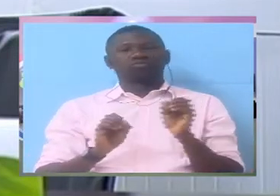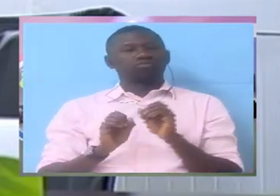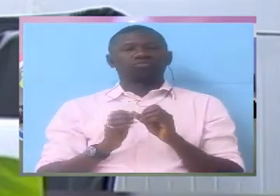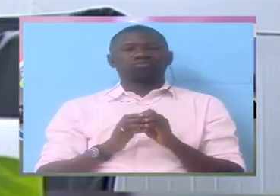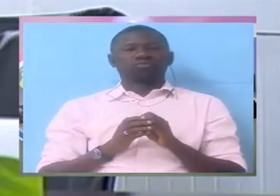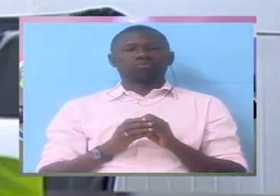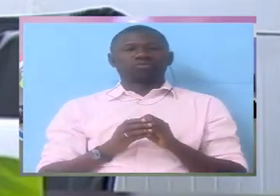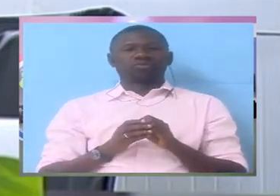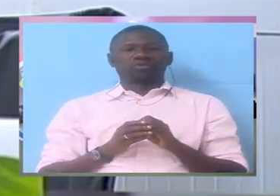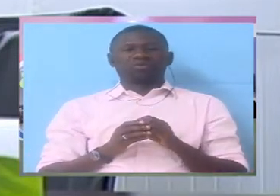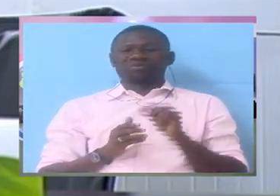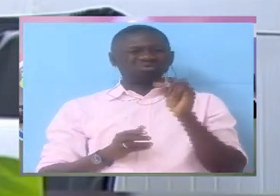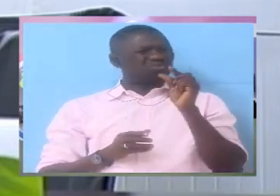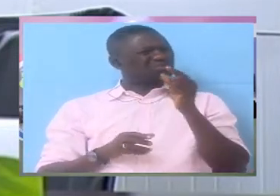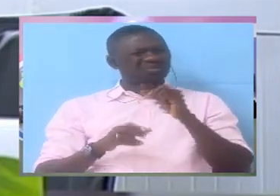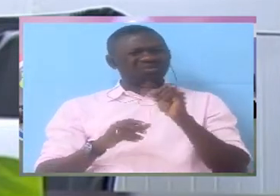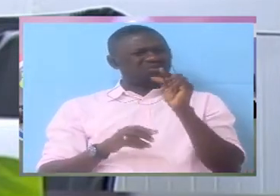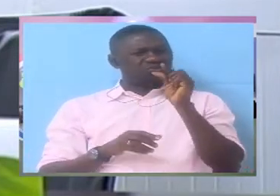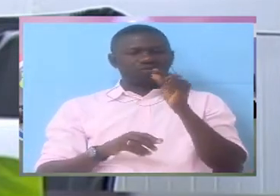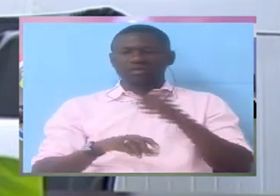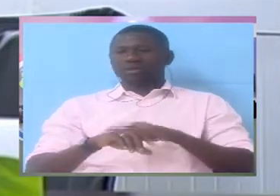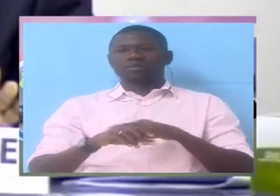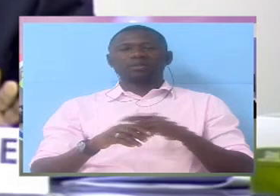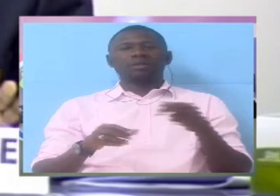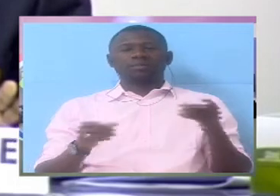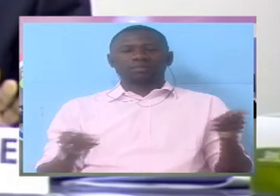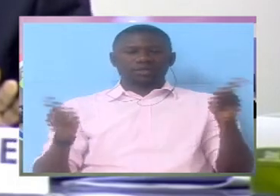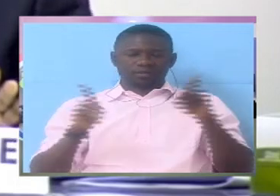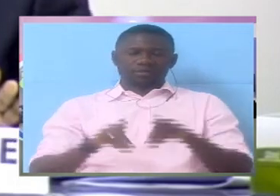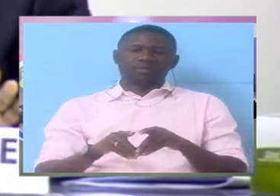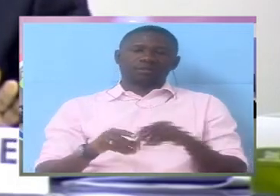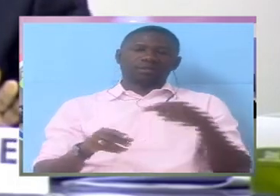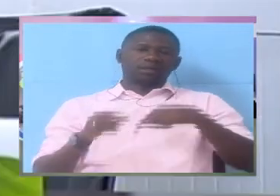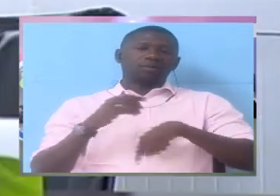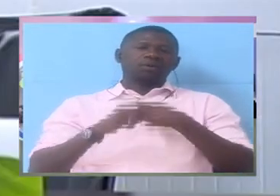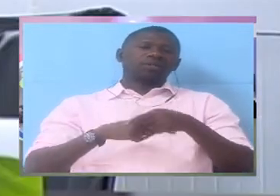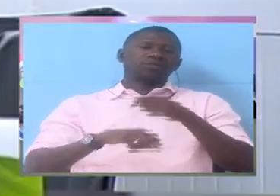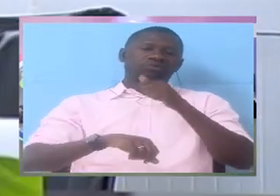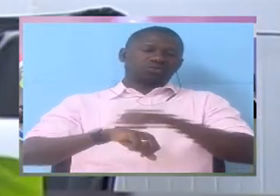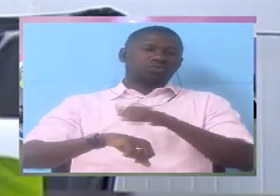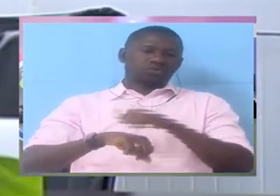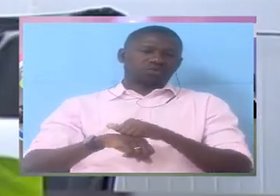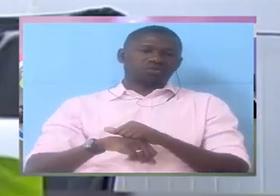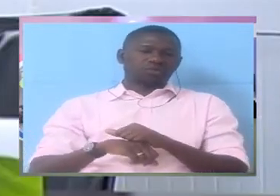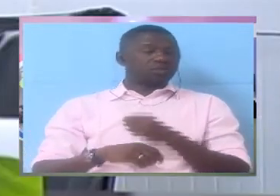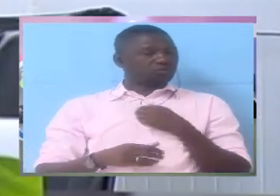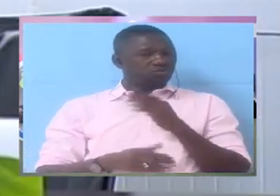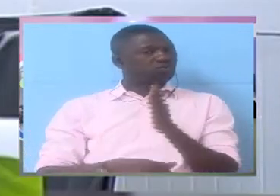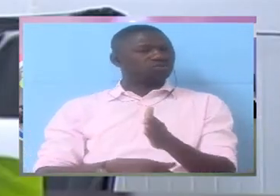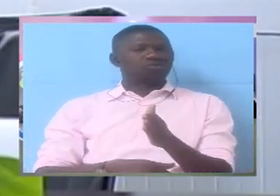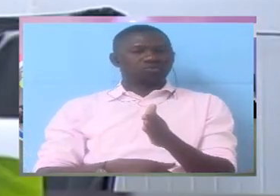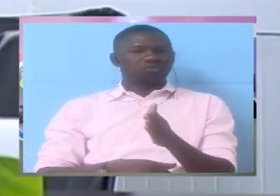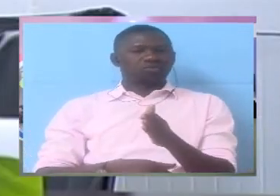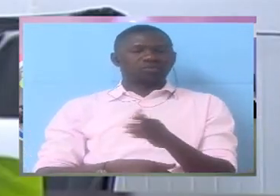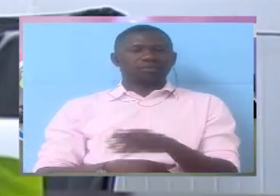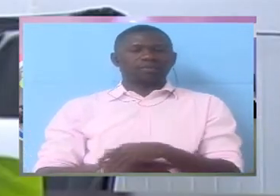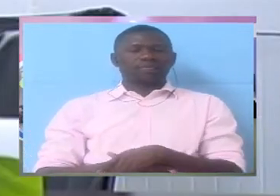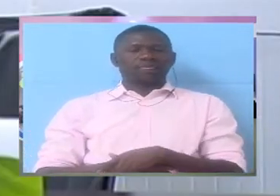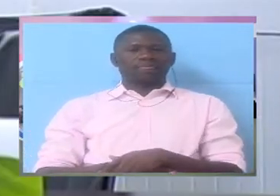amansiabake. In these tortures. Nyin tajire yalla. That is the truth, isn't it? Wala mtuonya de fawande. In